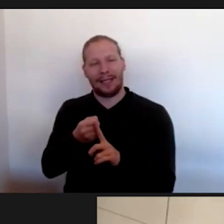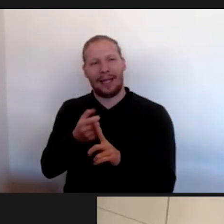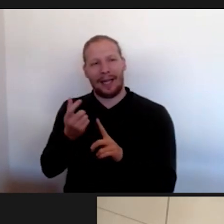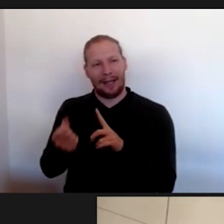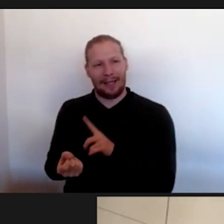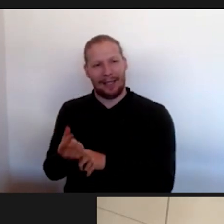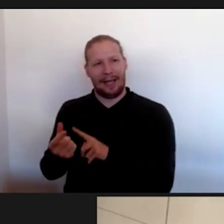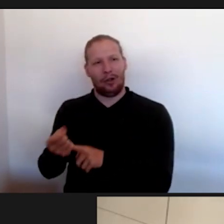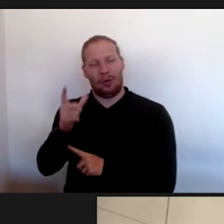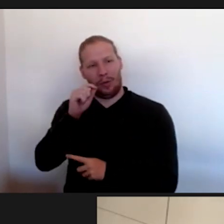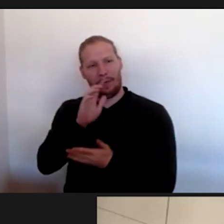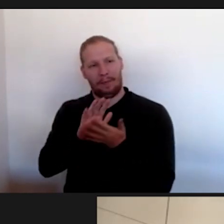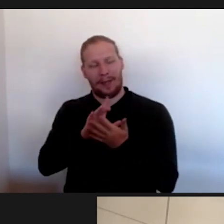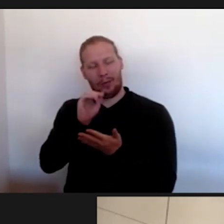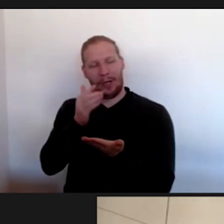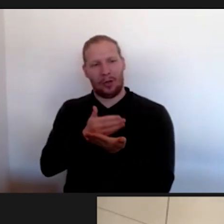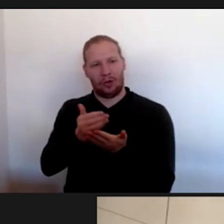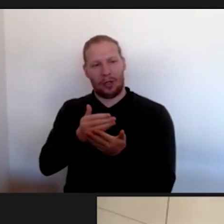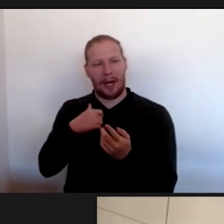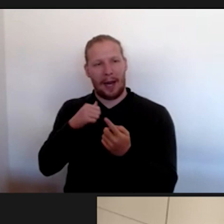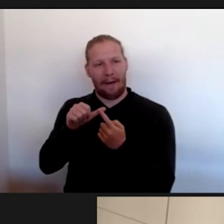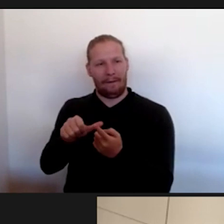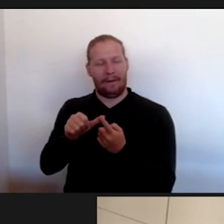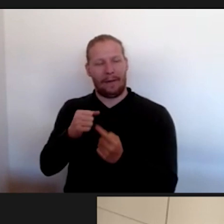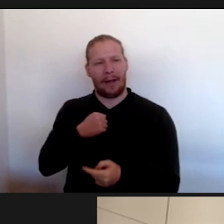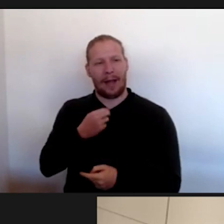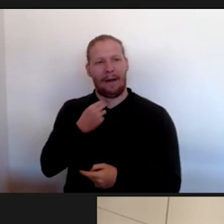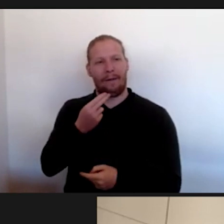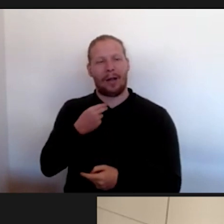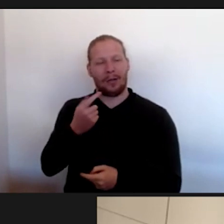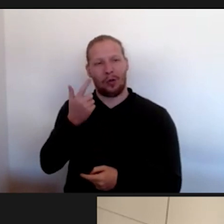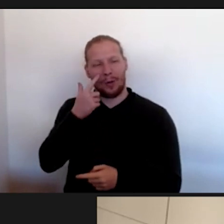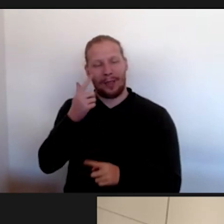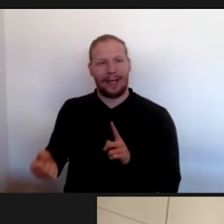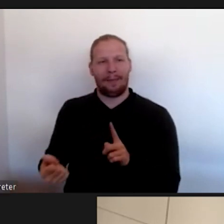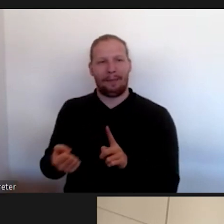we can share our voices and we see real impact. Thank you so much, everyone.